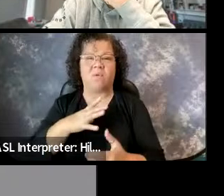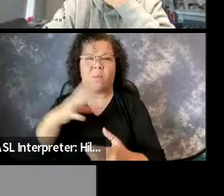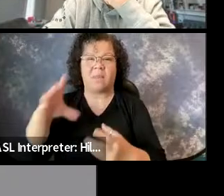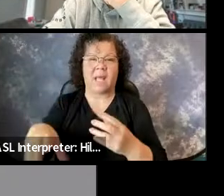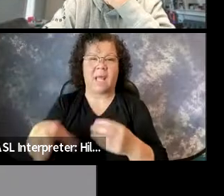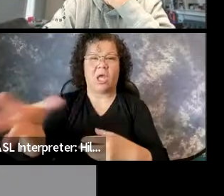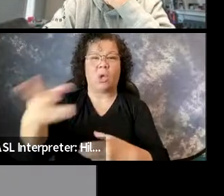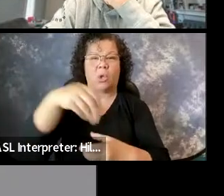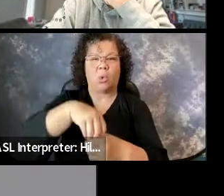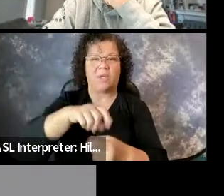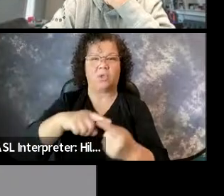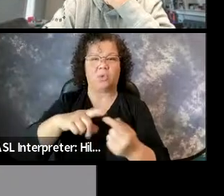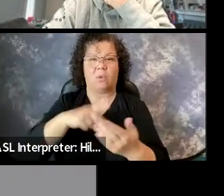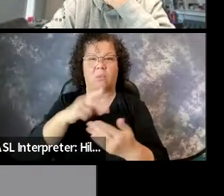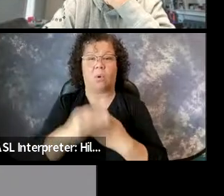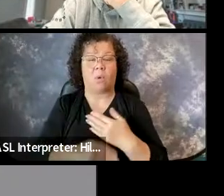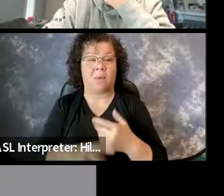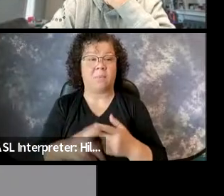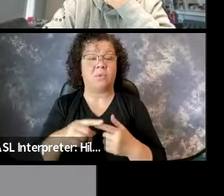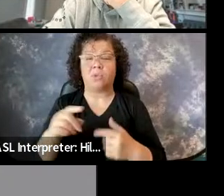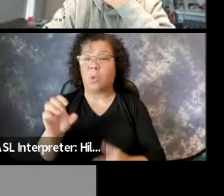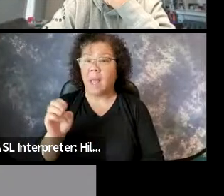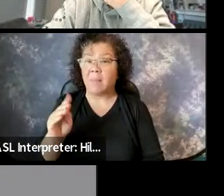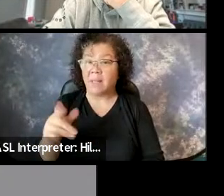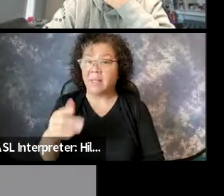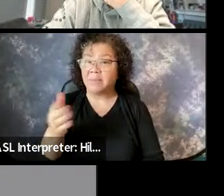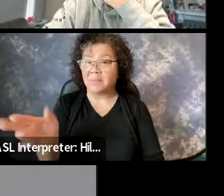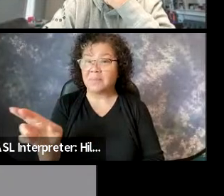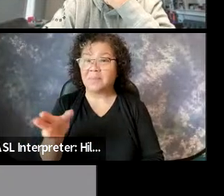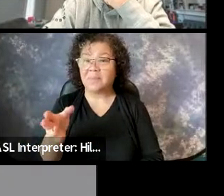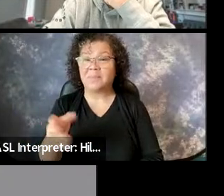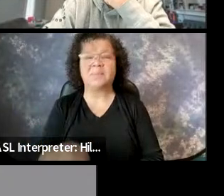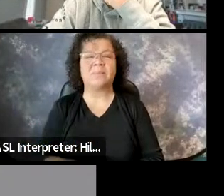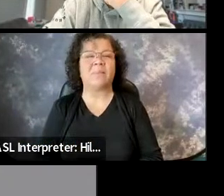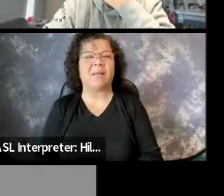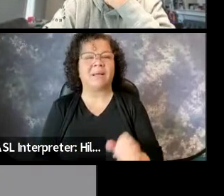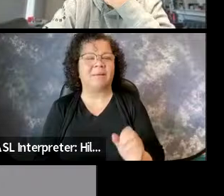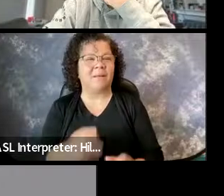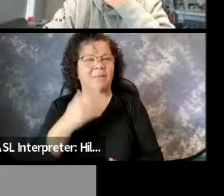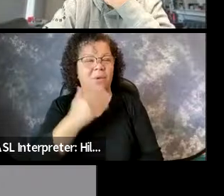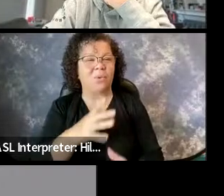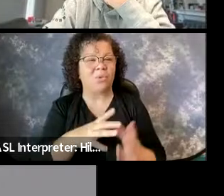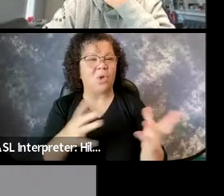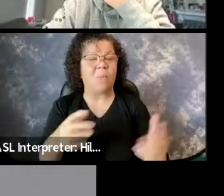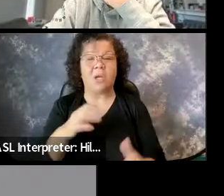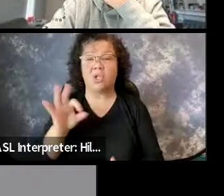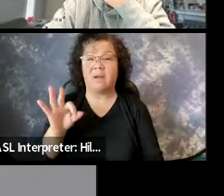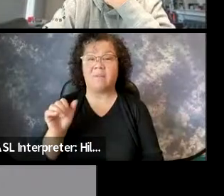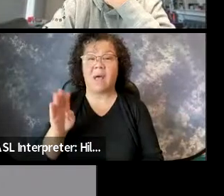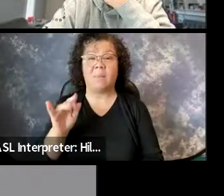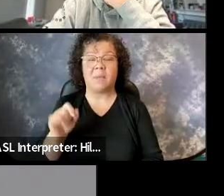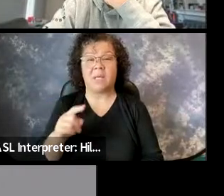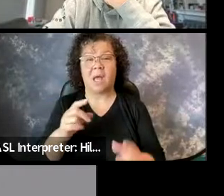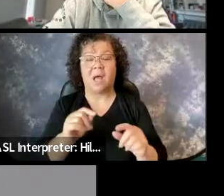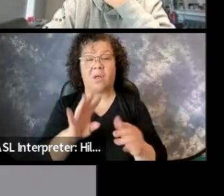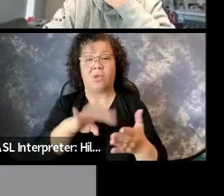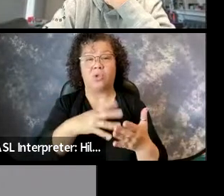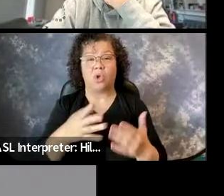So Emily, I'll hand it to you to move through our next section. Great, thank you so much. Fabian, if we could please pull the chart back up.